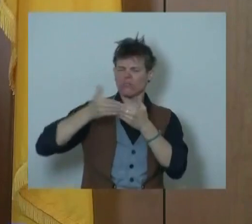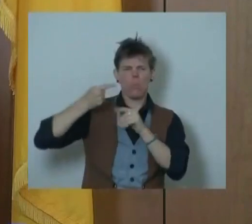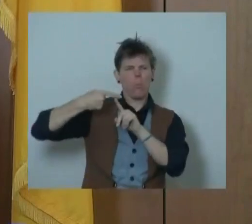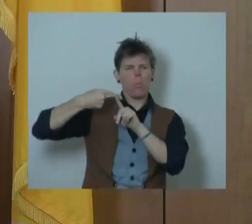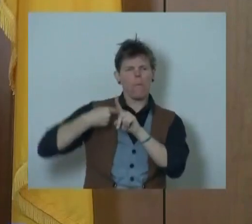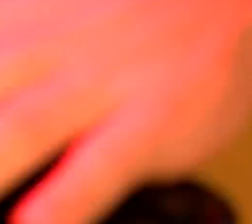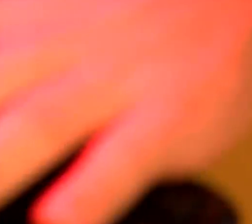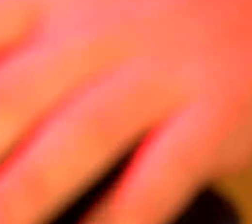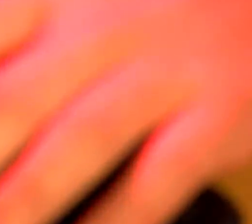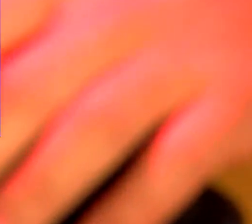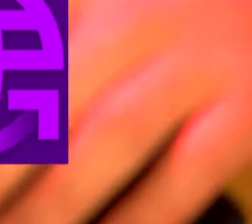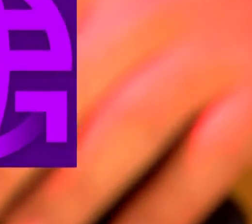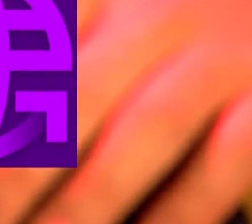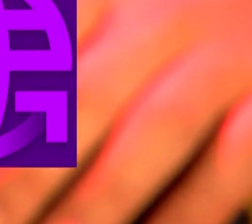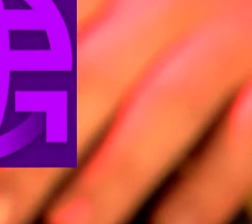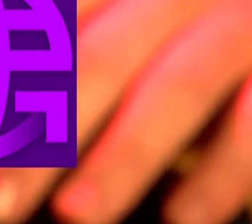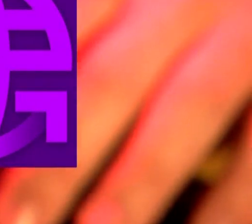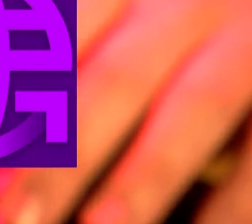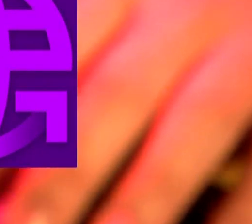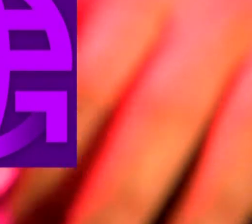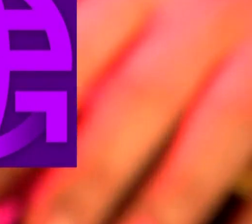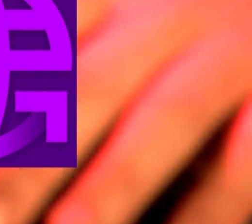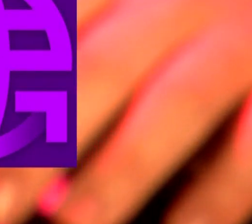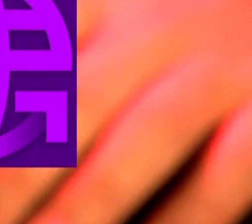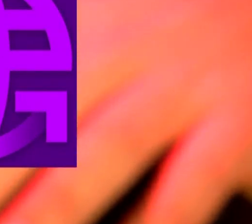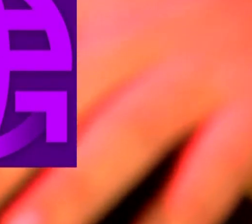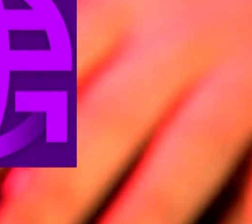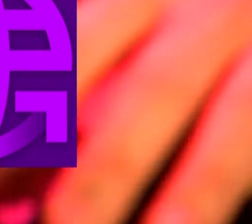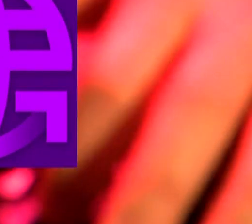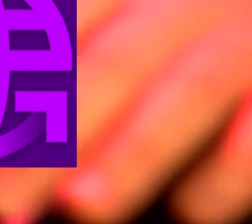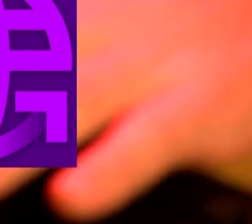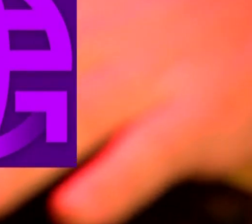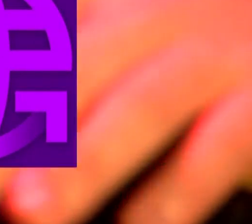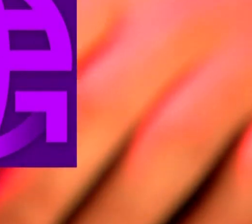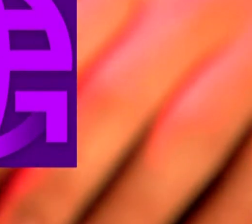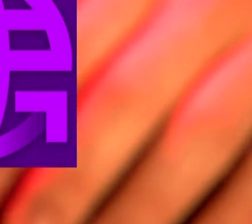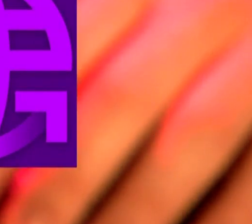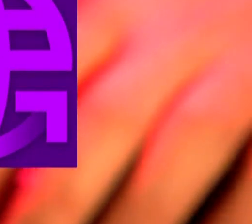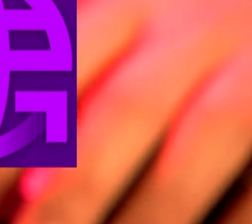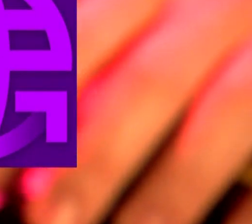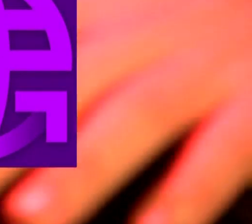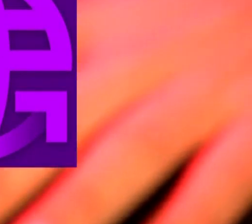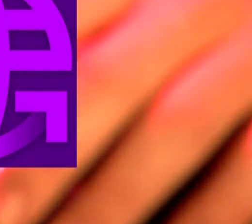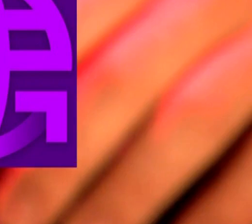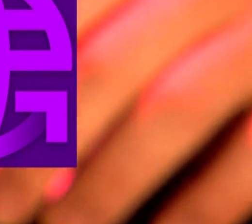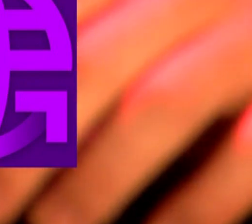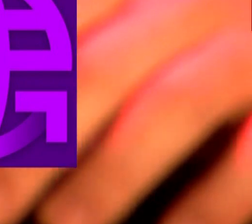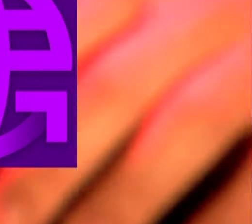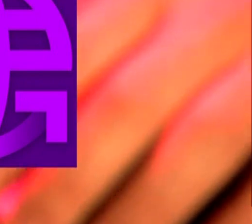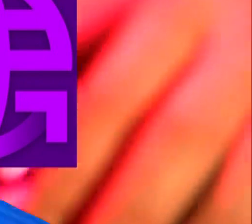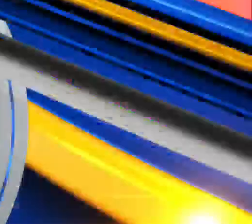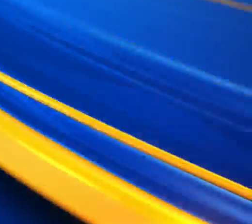a pilot program with software company Accenture, which could use text messaging to alert people.